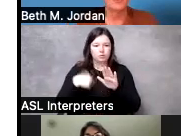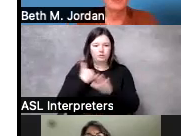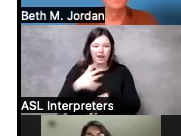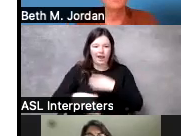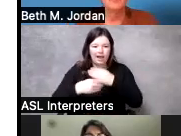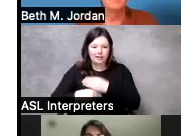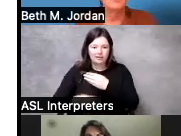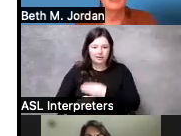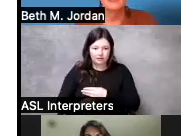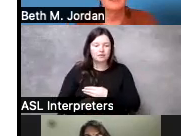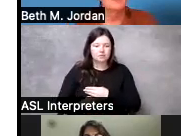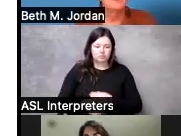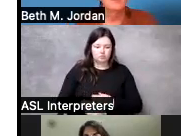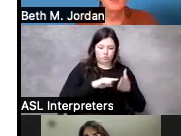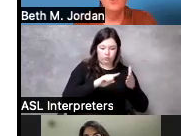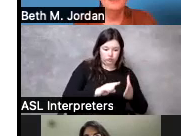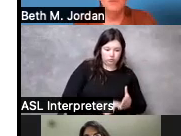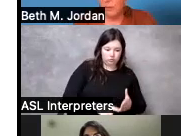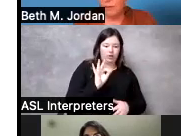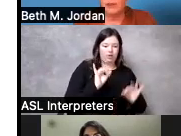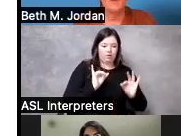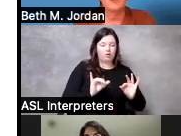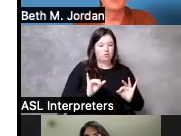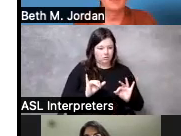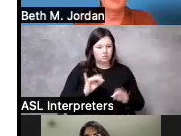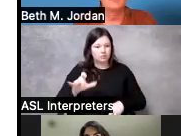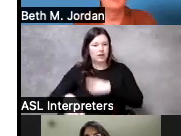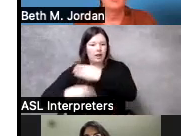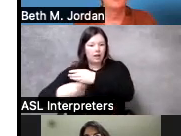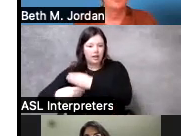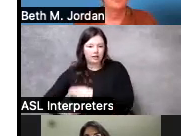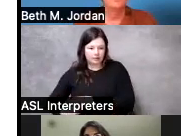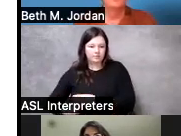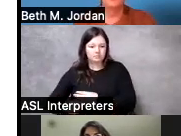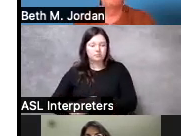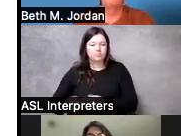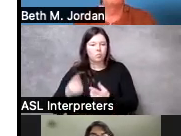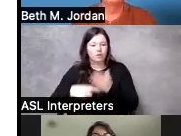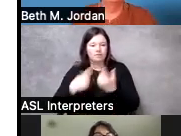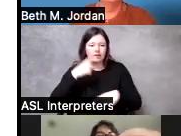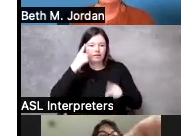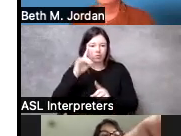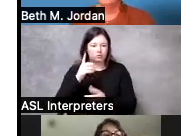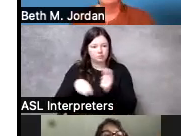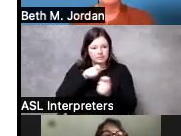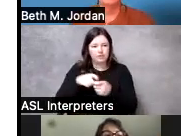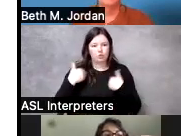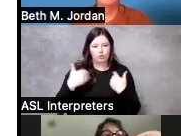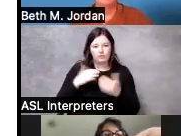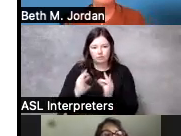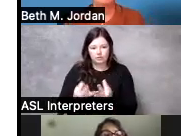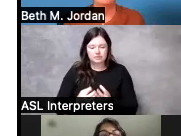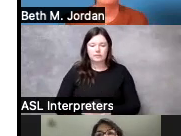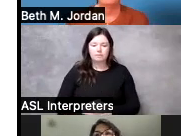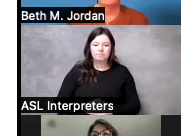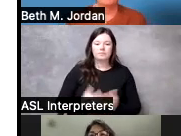research demonstrates what is most effective when serving families and youth. So Tina's going to talk a little bit